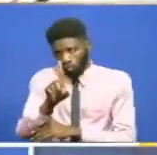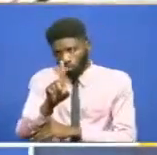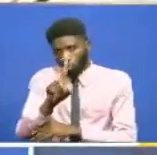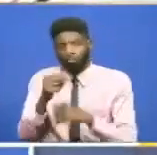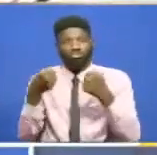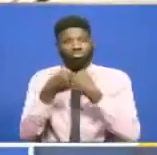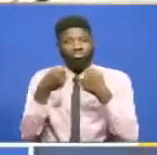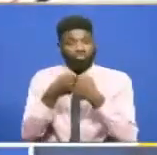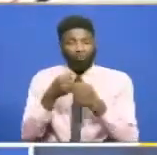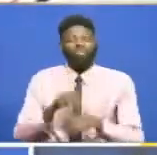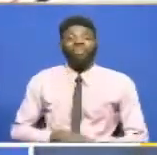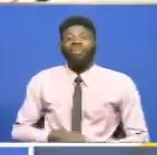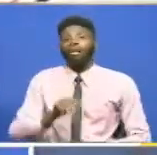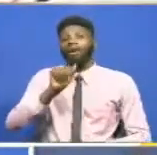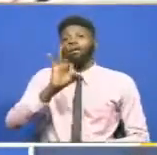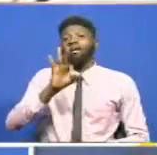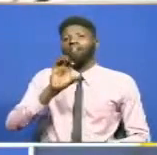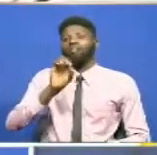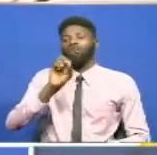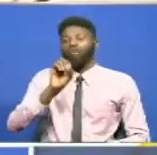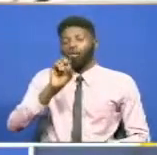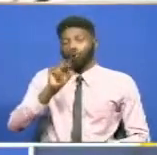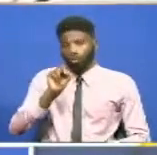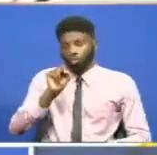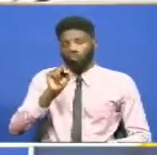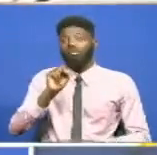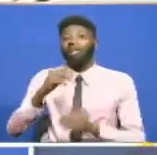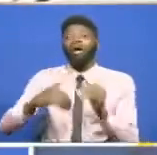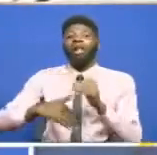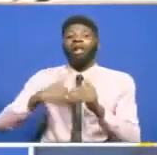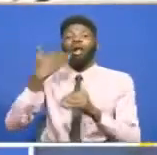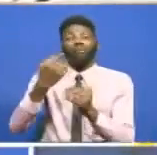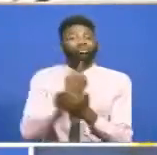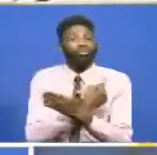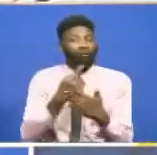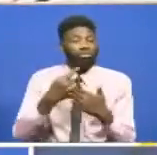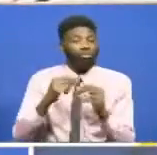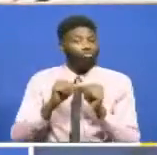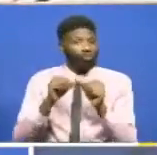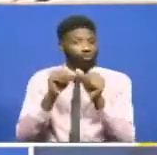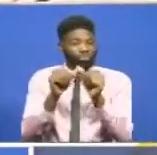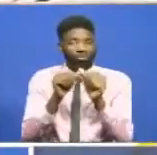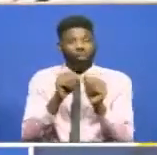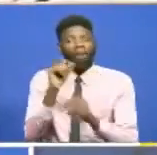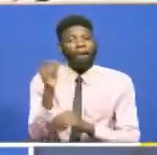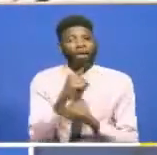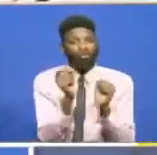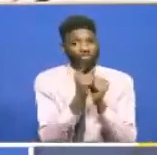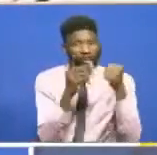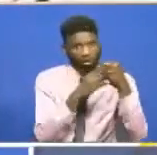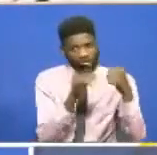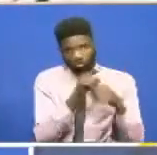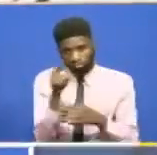Afcon qualifiers are also set to continue next week between November 9th through to November 17th.